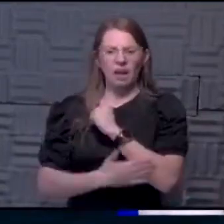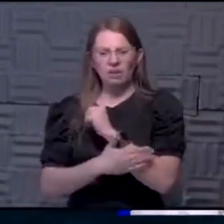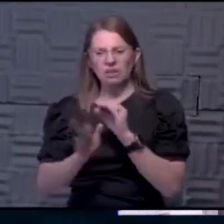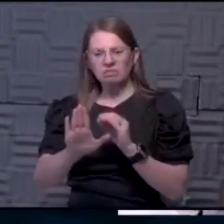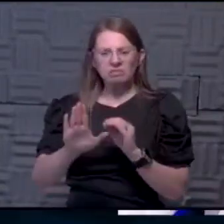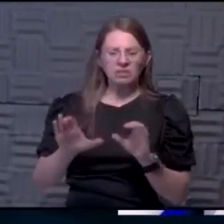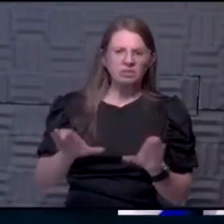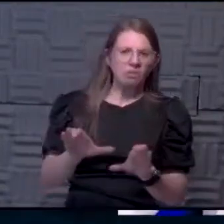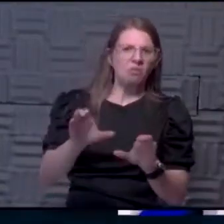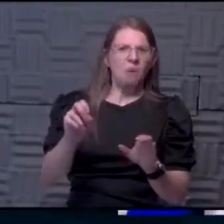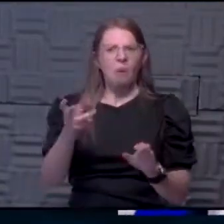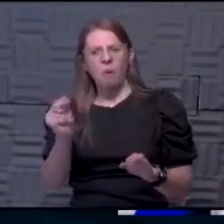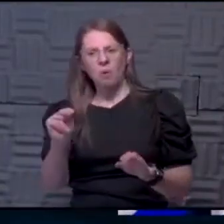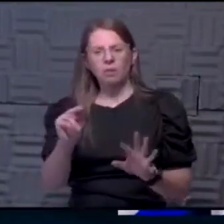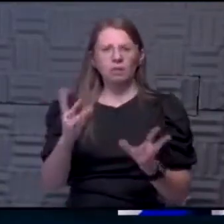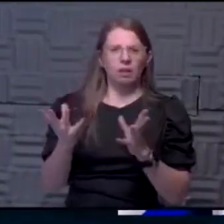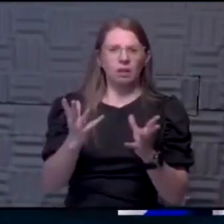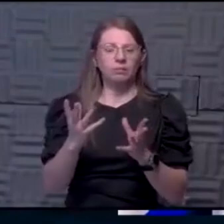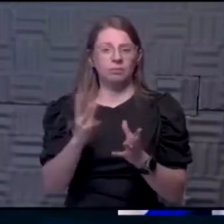Talk to me about that.